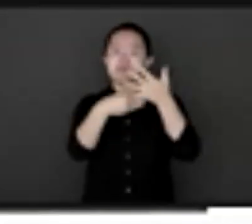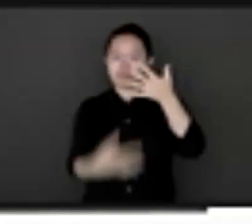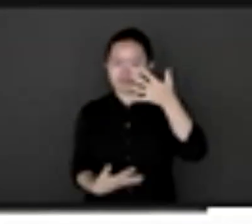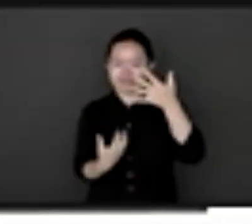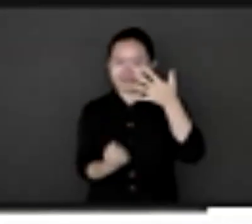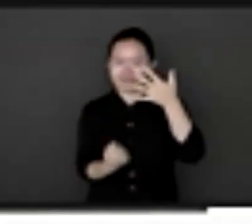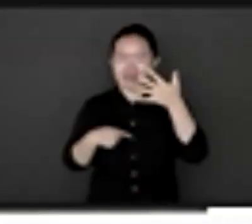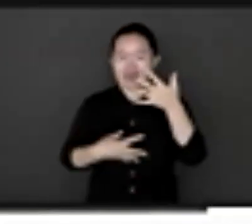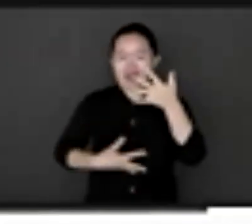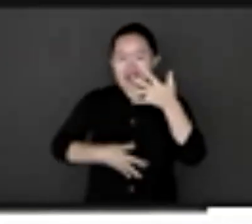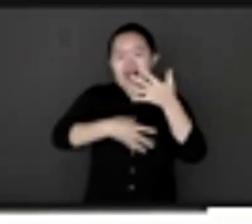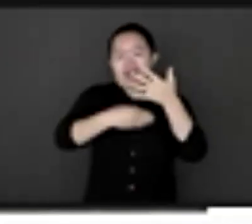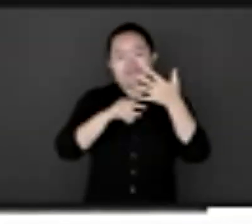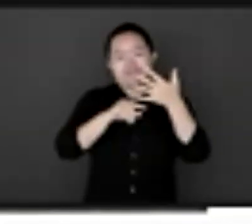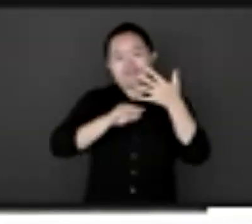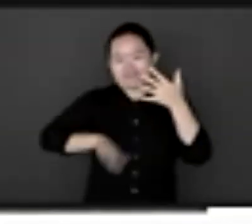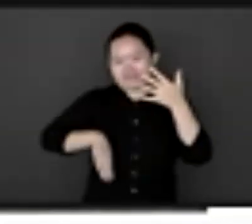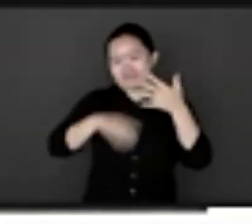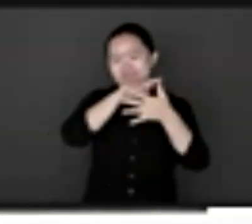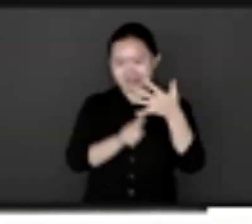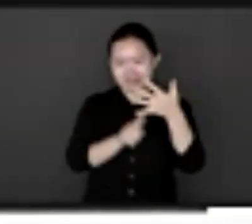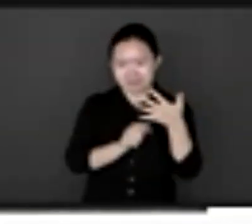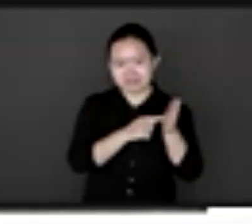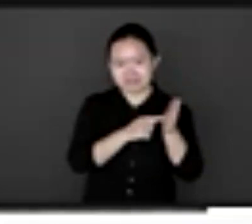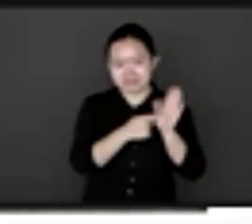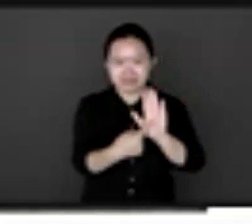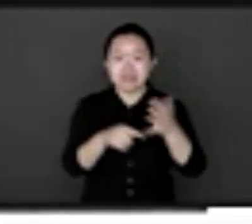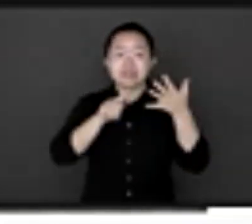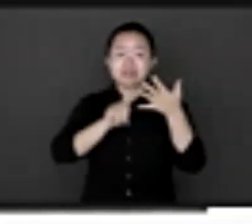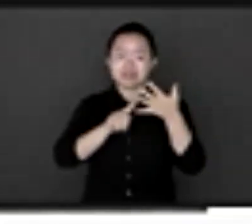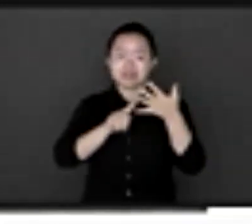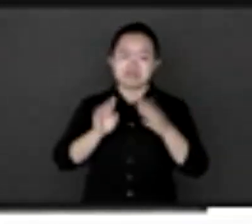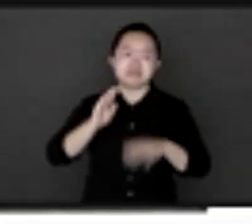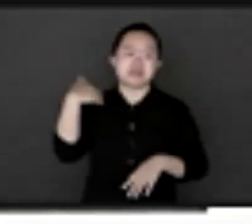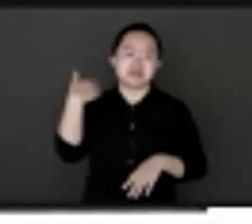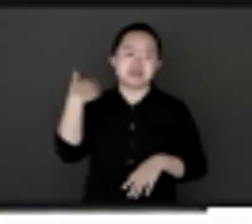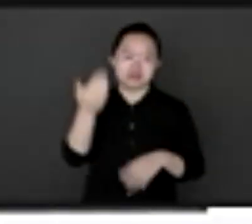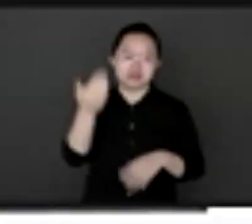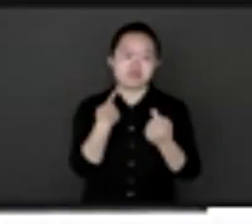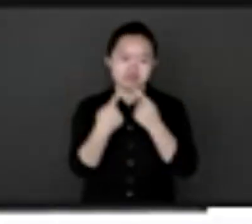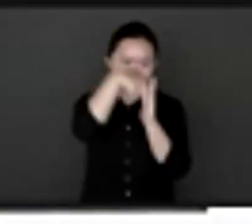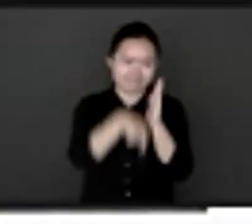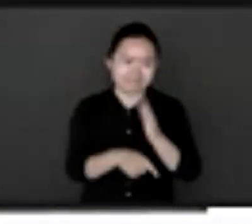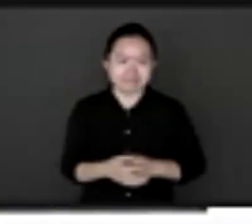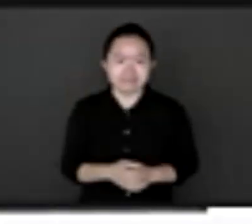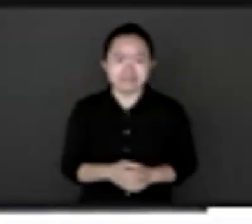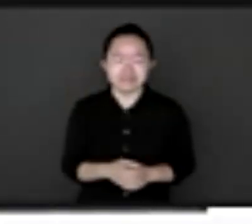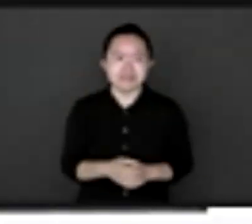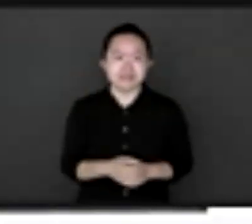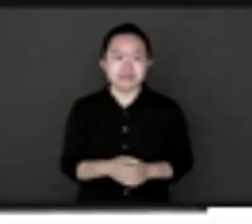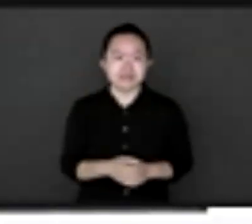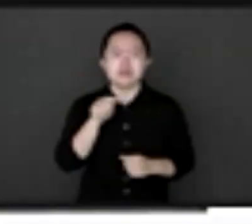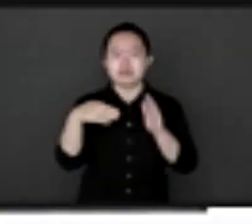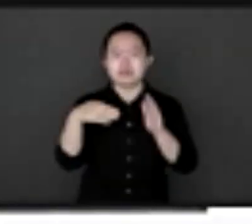is. And we will talk about documents later on today. The enforcement is really interesting and quite